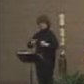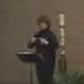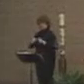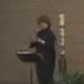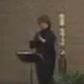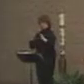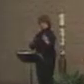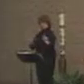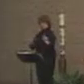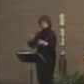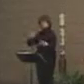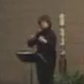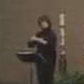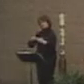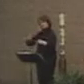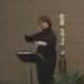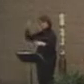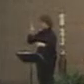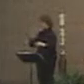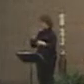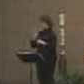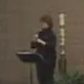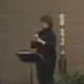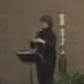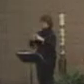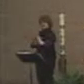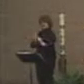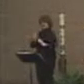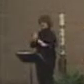to do, and willing to say yes.